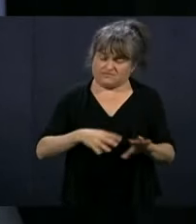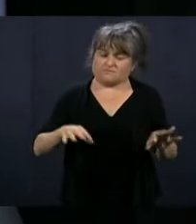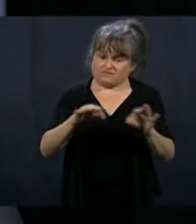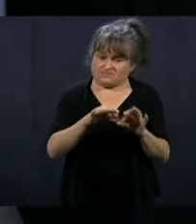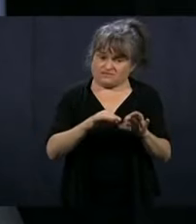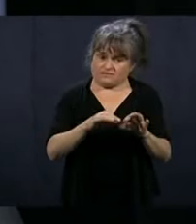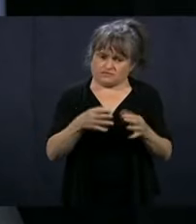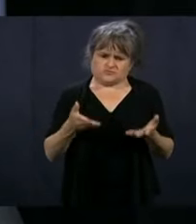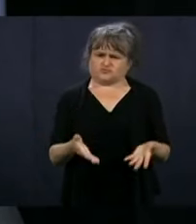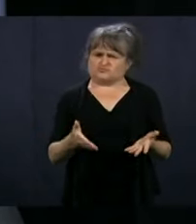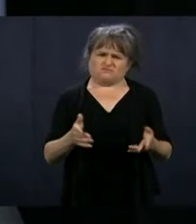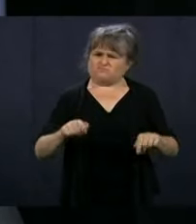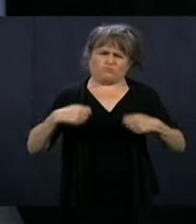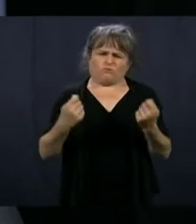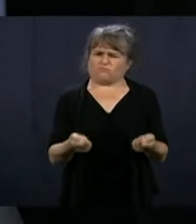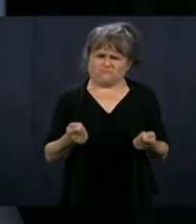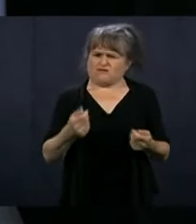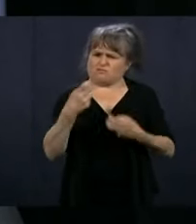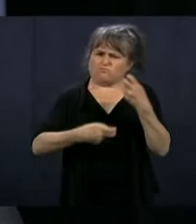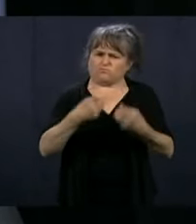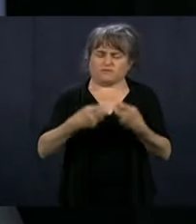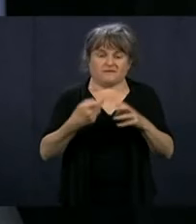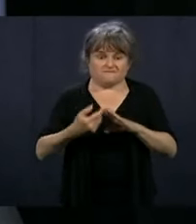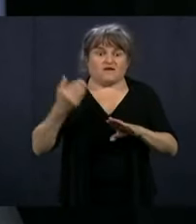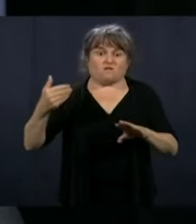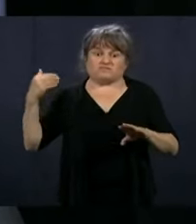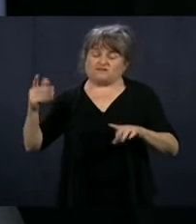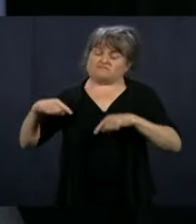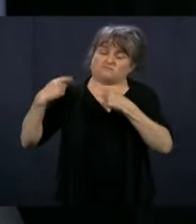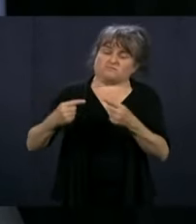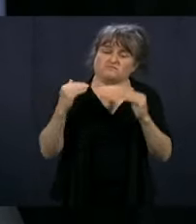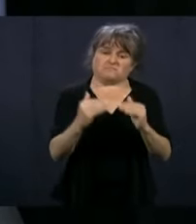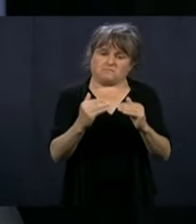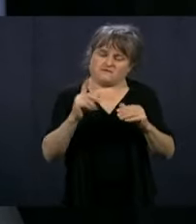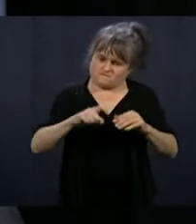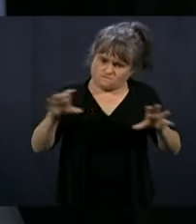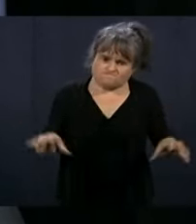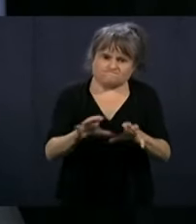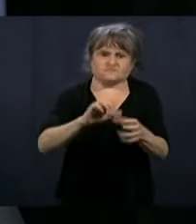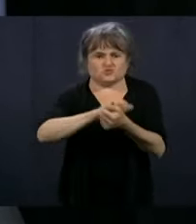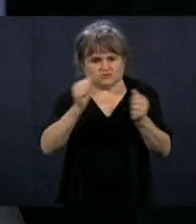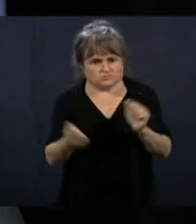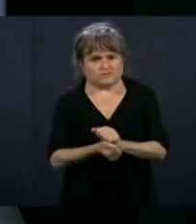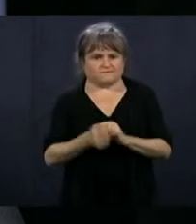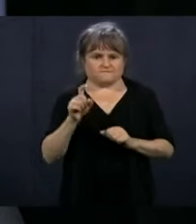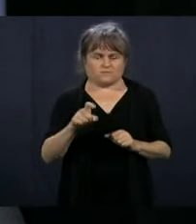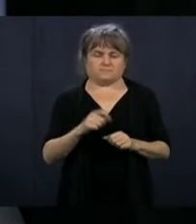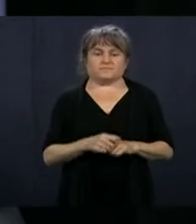future hirings. It's a real problem, and it's a problem that's been around for a long time, and we have to act.